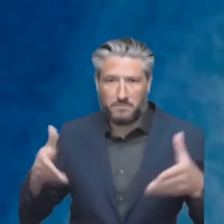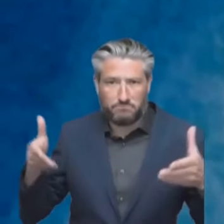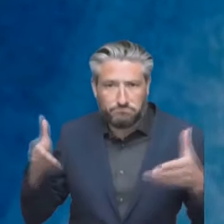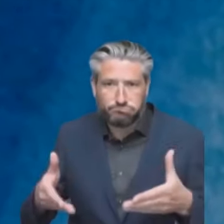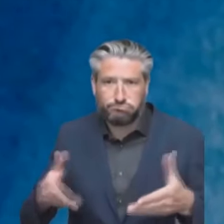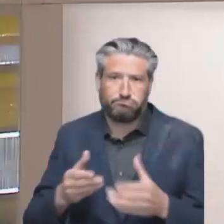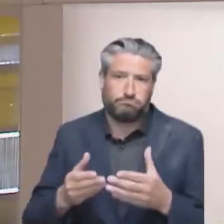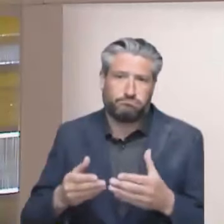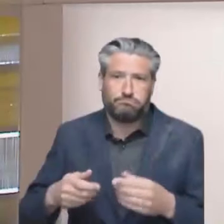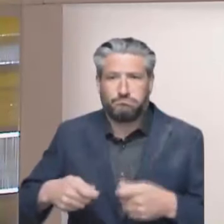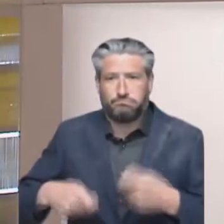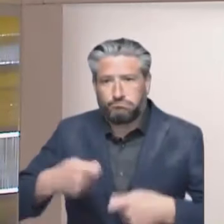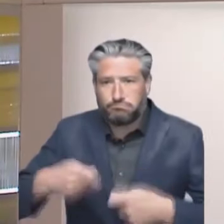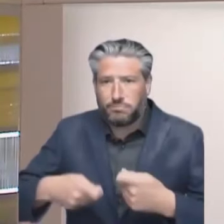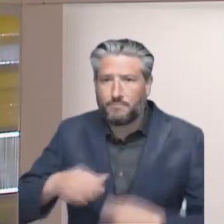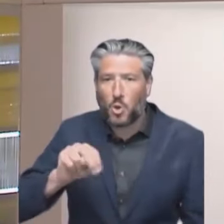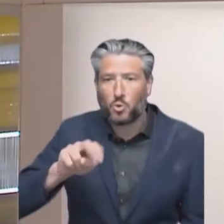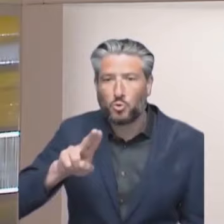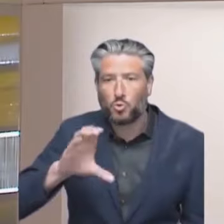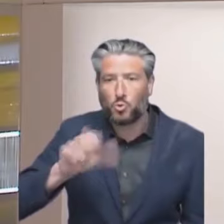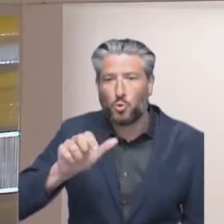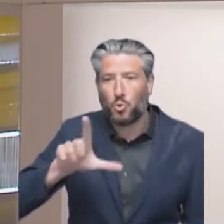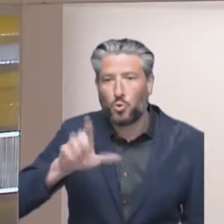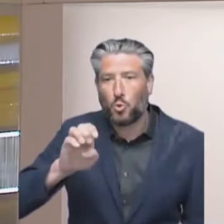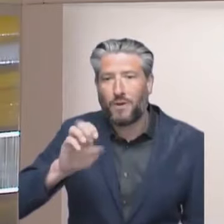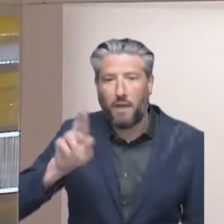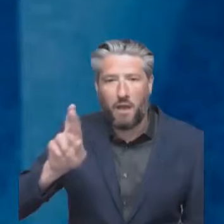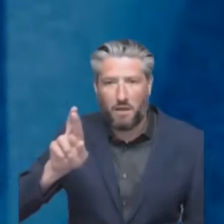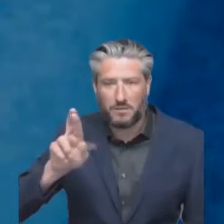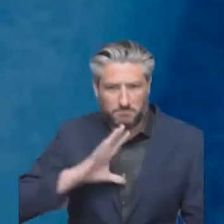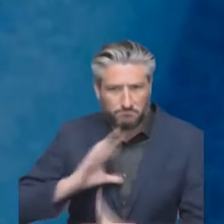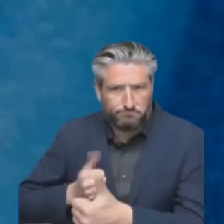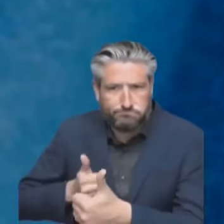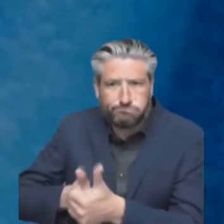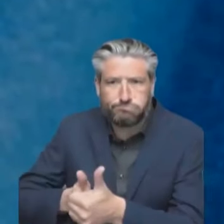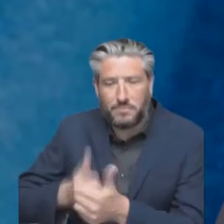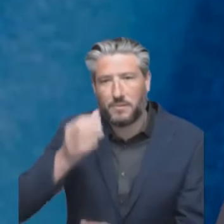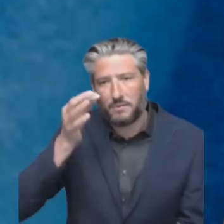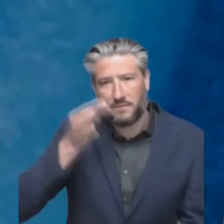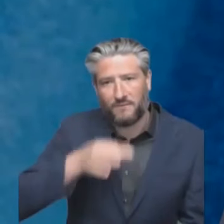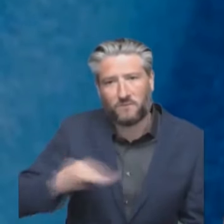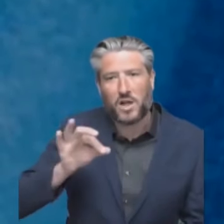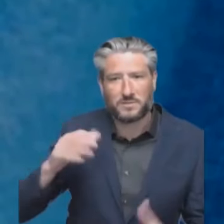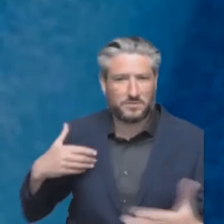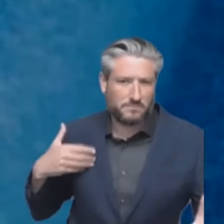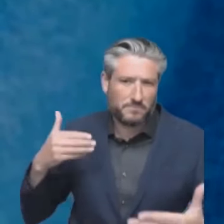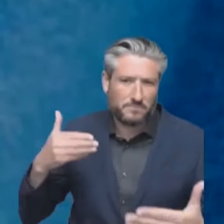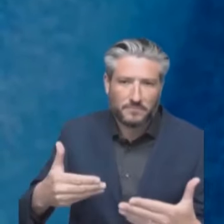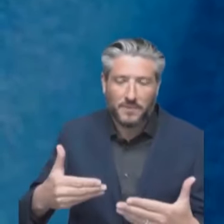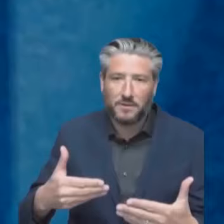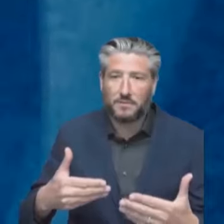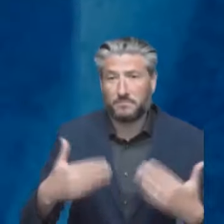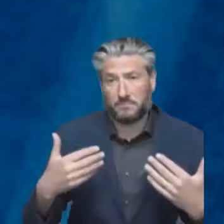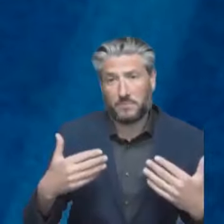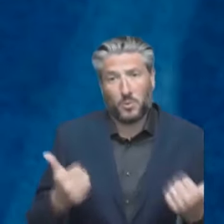also it gives us a great idea of how to move forward with and keep our leadership. There you are. So I think, ladies and